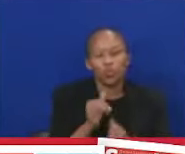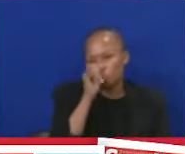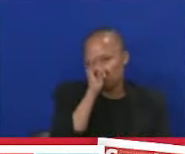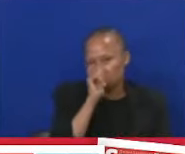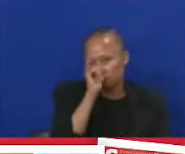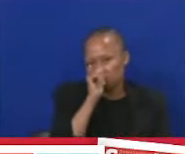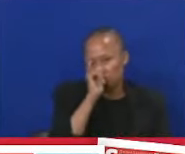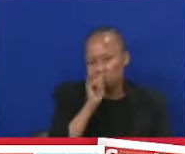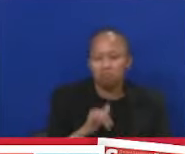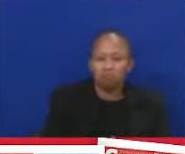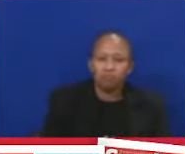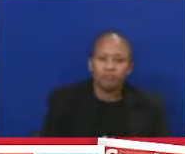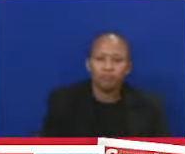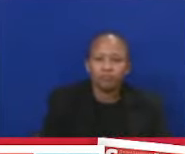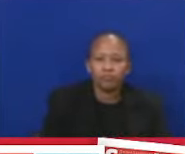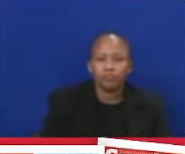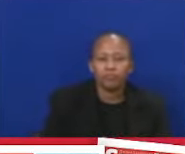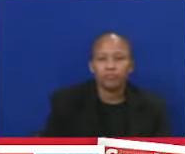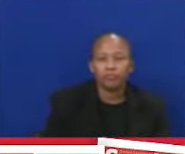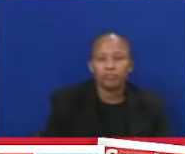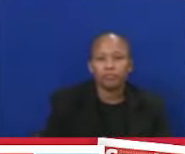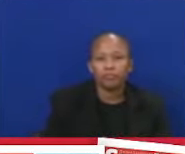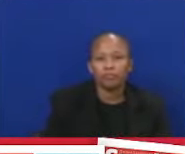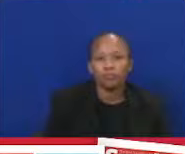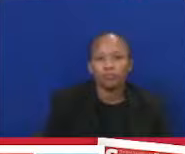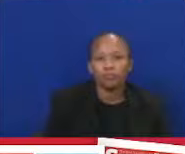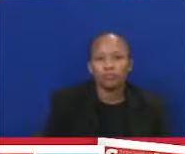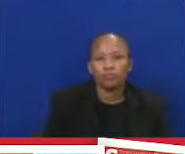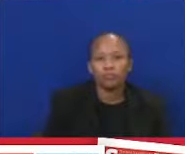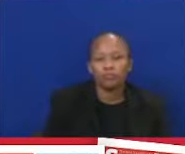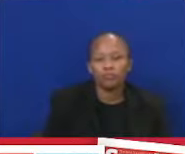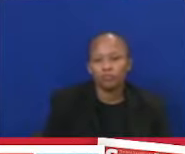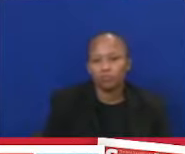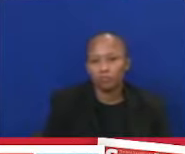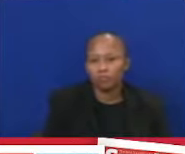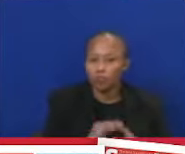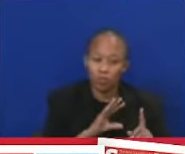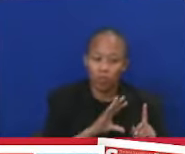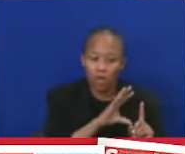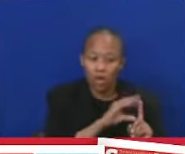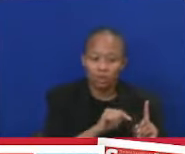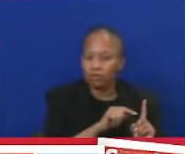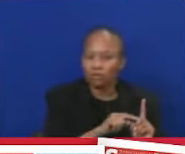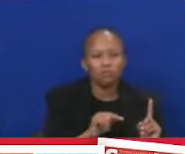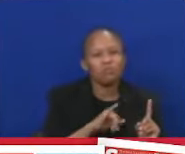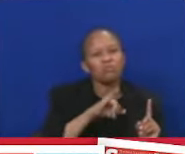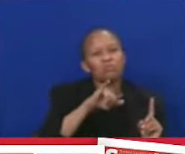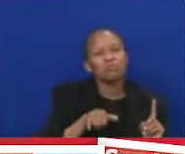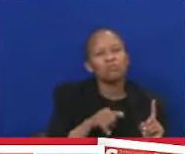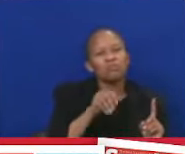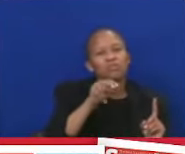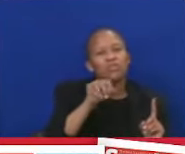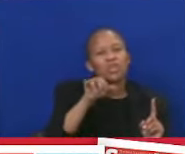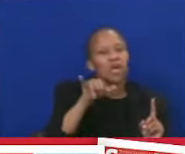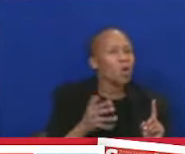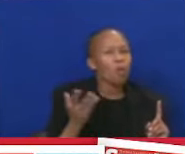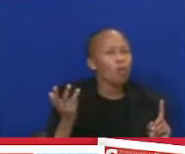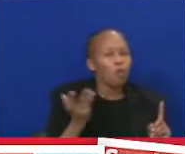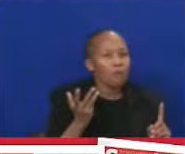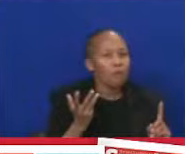As we asked where the whereabouts of Mr. Bushuha, he indicated that he didn't know where Mr. Bushuha was.